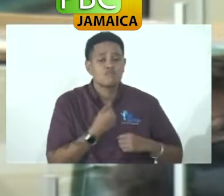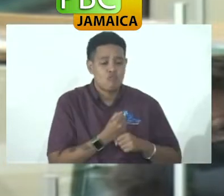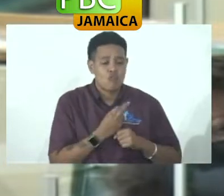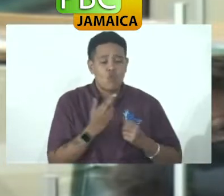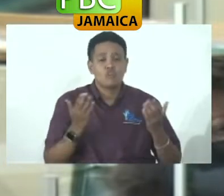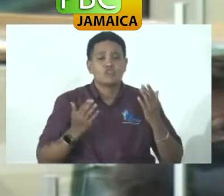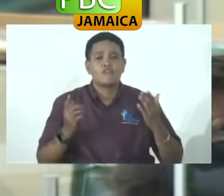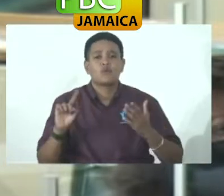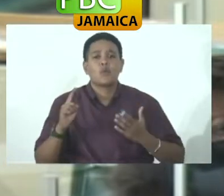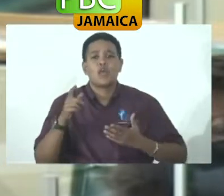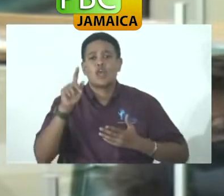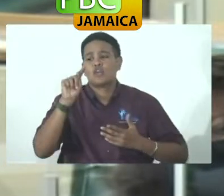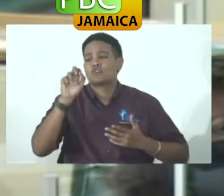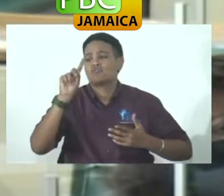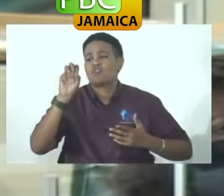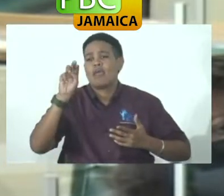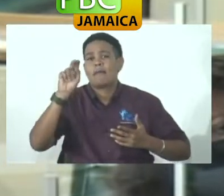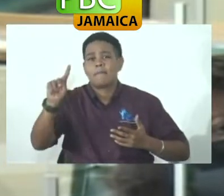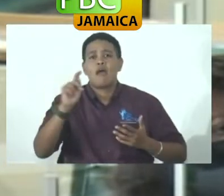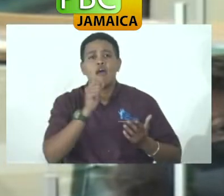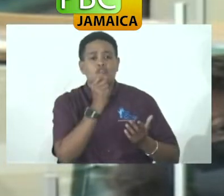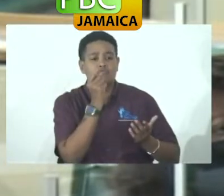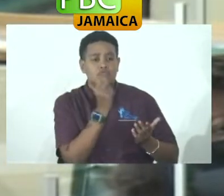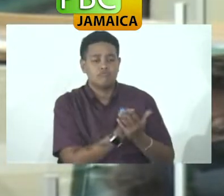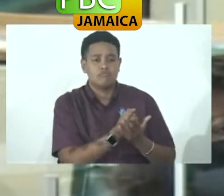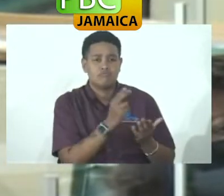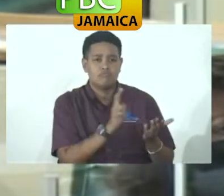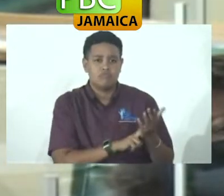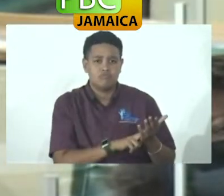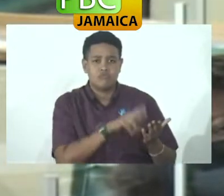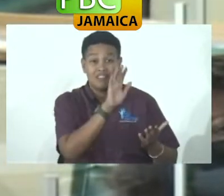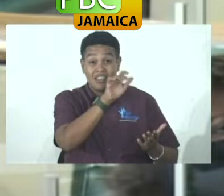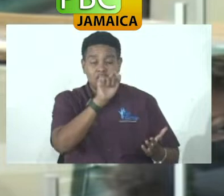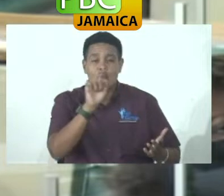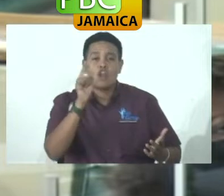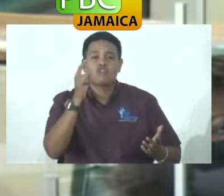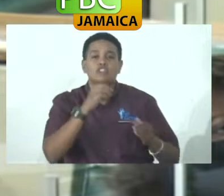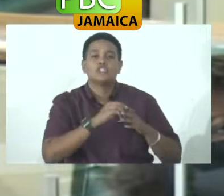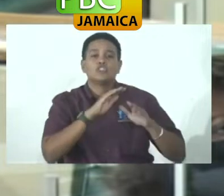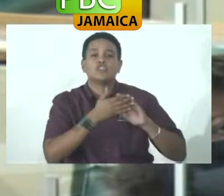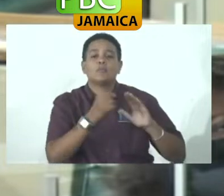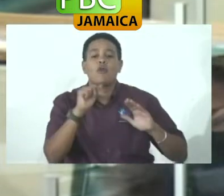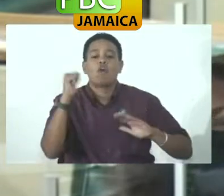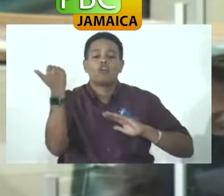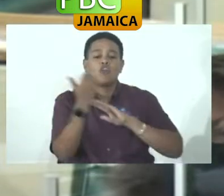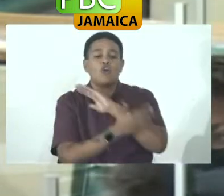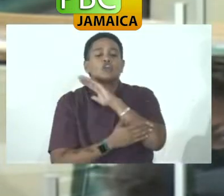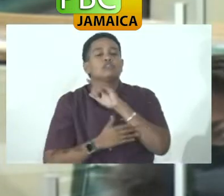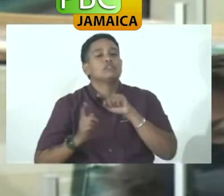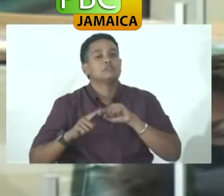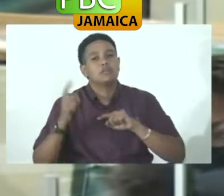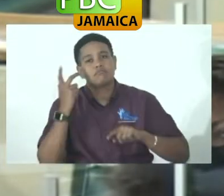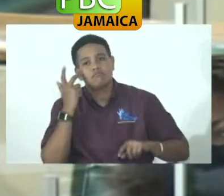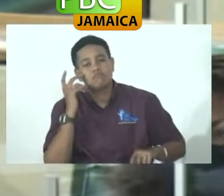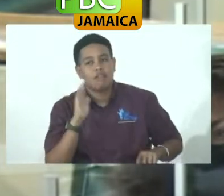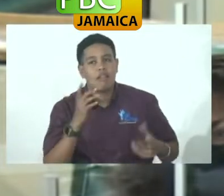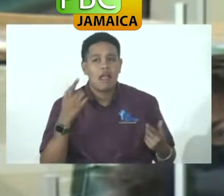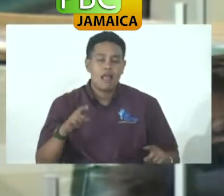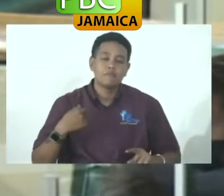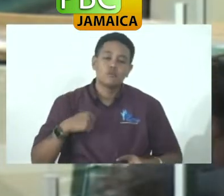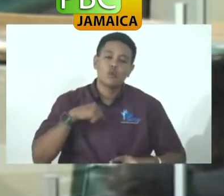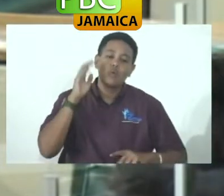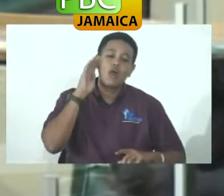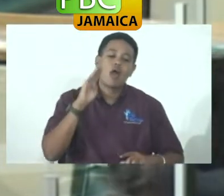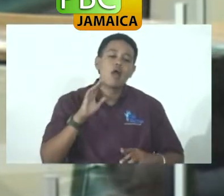which the trademark is registered shall originate in Jamaica or in another country, as the case may be. So we have all been speaking